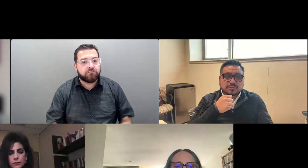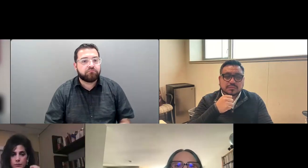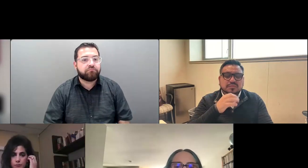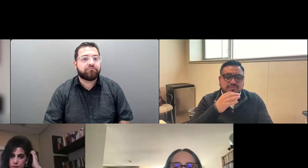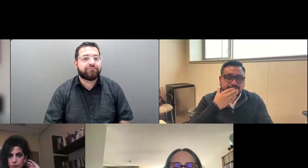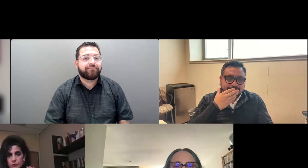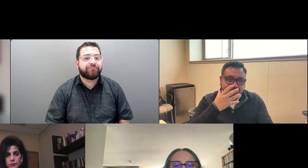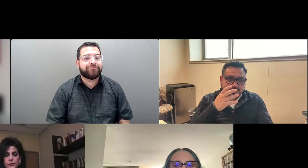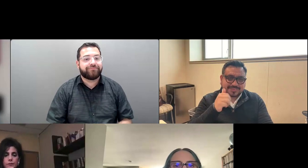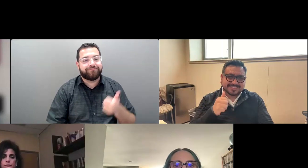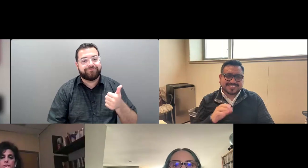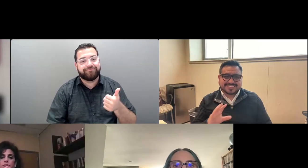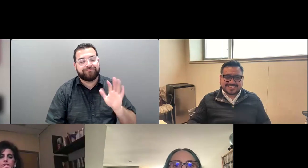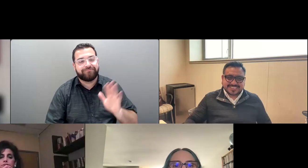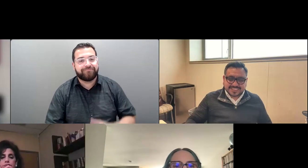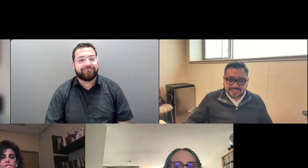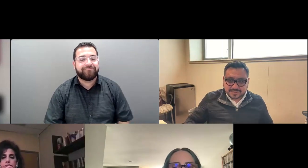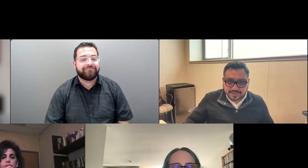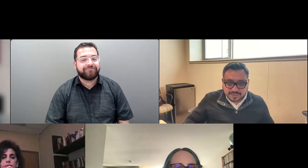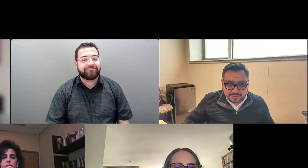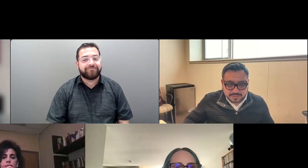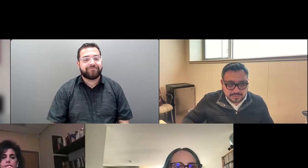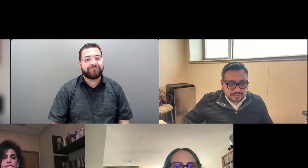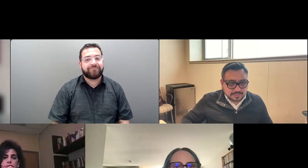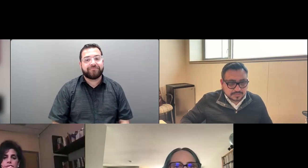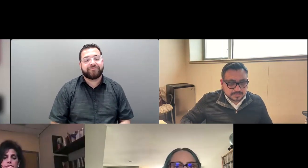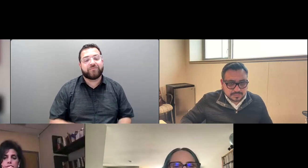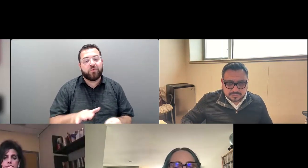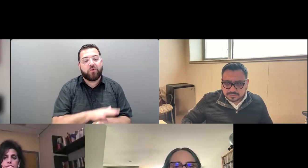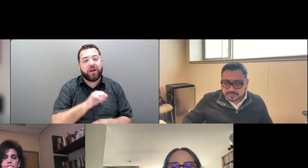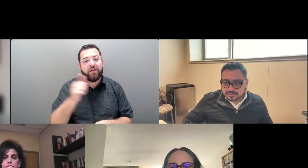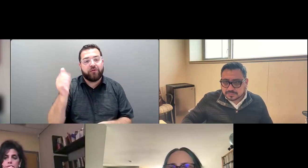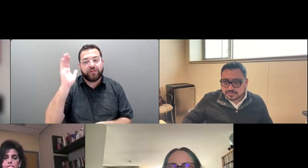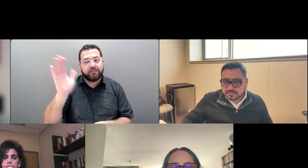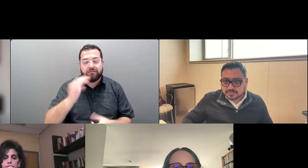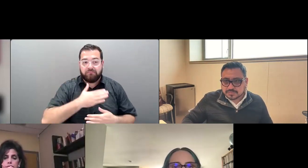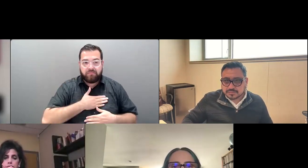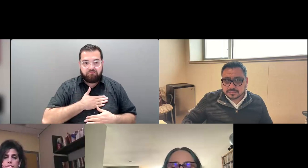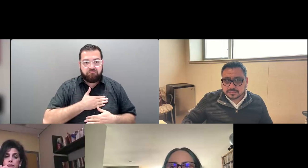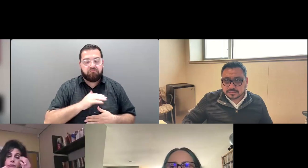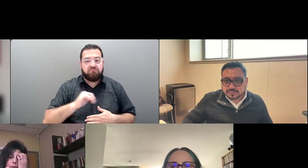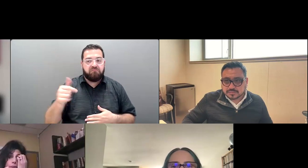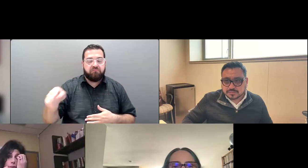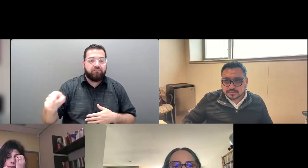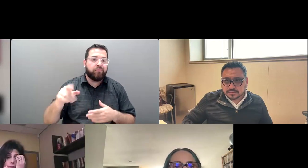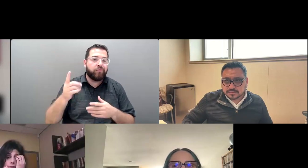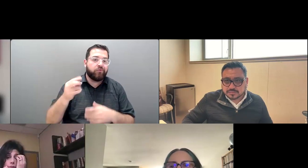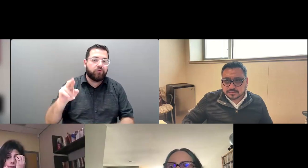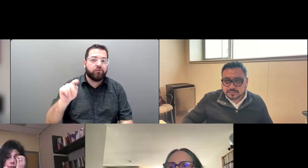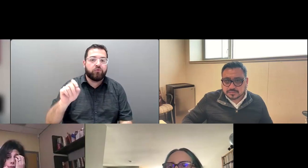other presentation. It's not mine, it's Dr. Tori Trust's, and